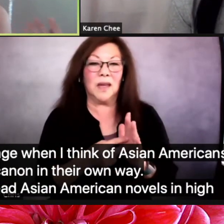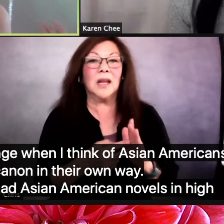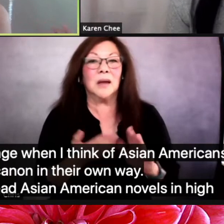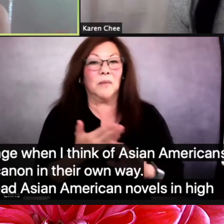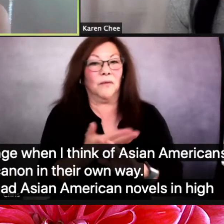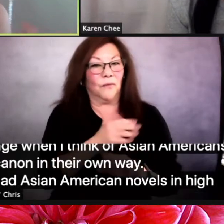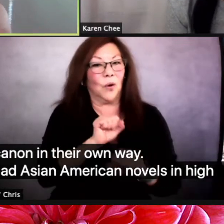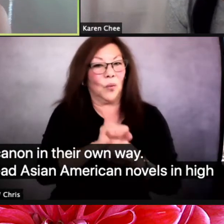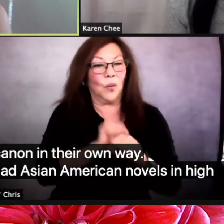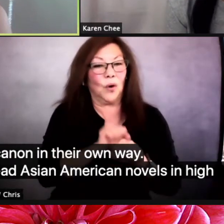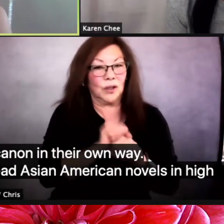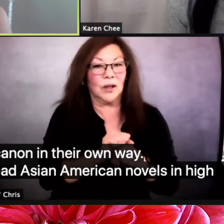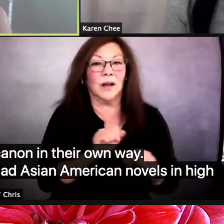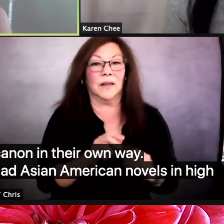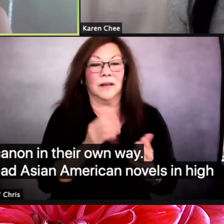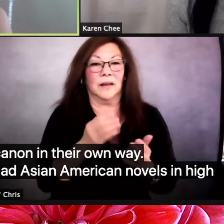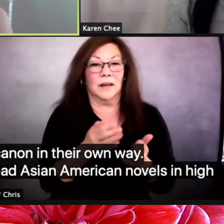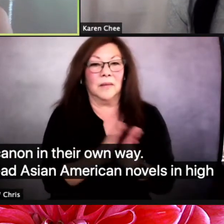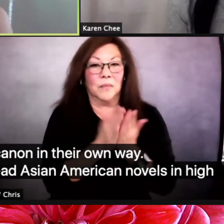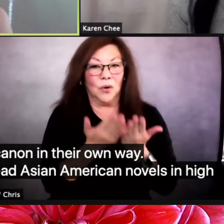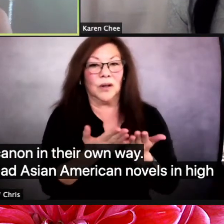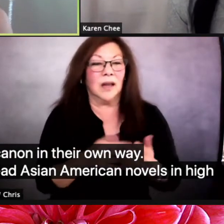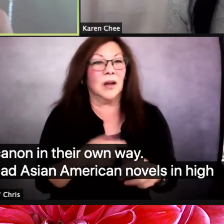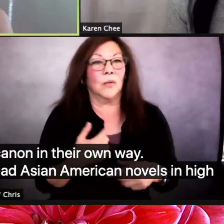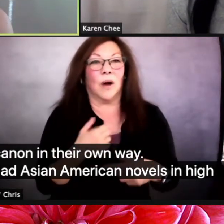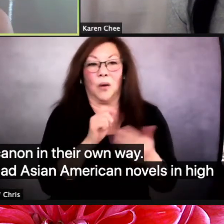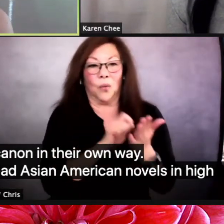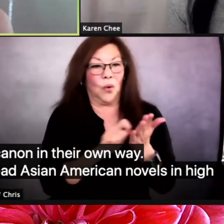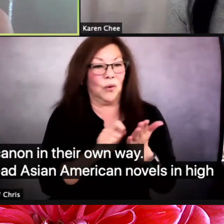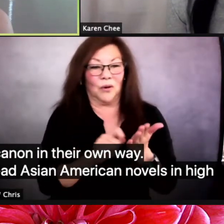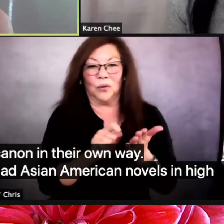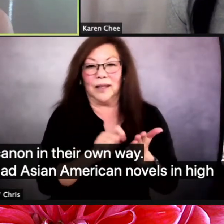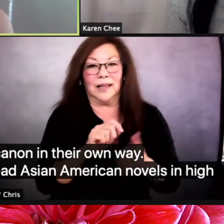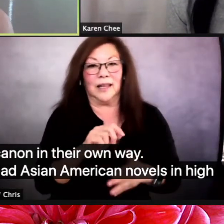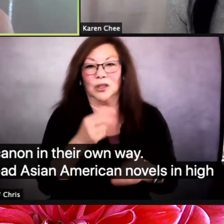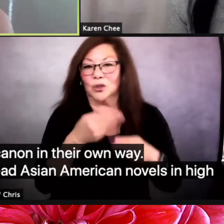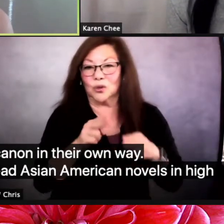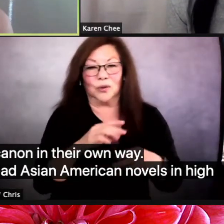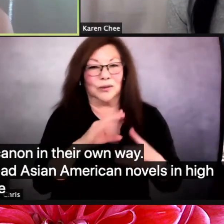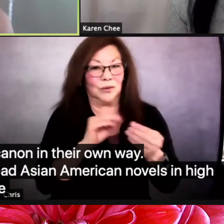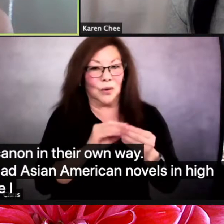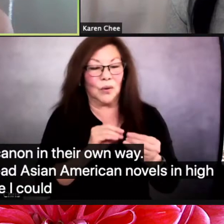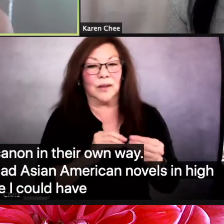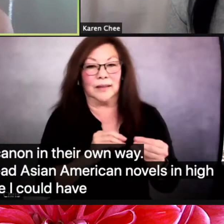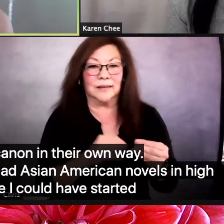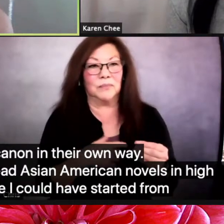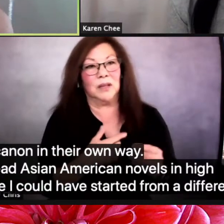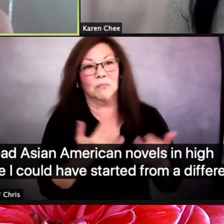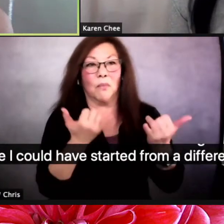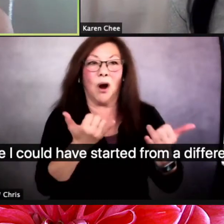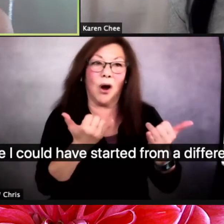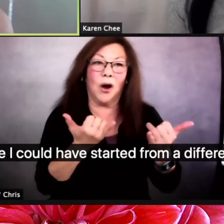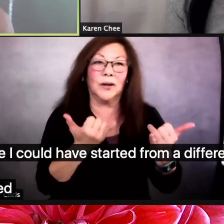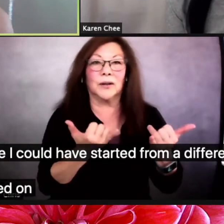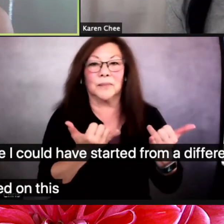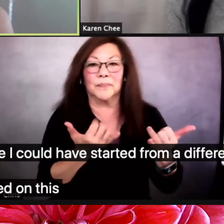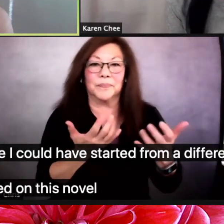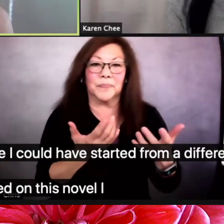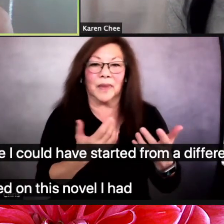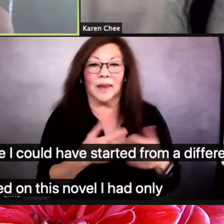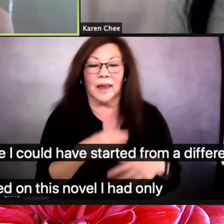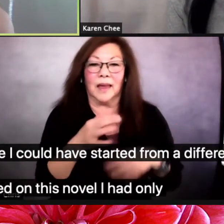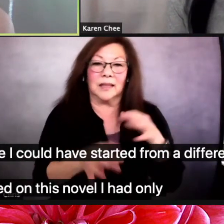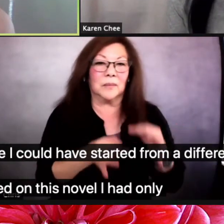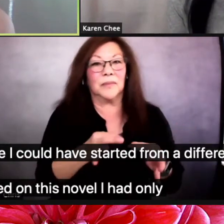novel, I had only written short stories, and all my short stories, or at least the majority of them, tend to be modern. They tend to, right, like take place in like